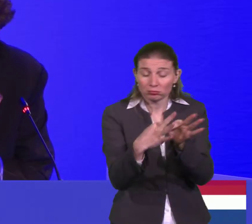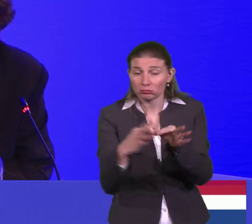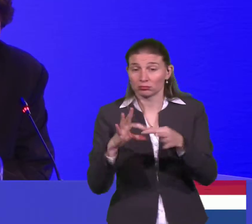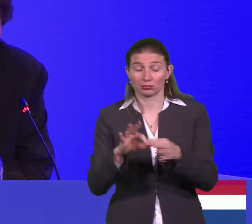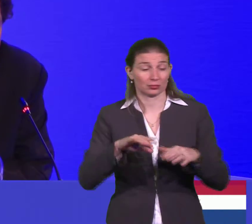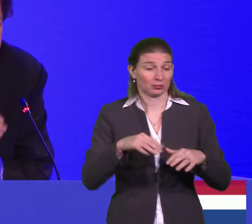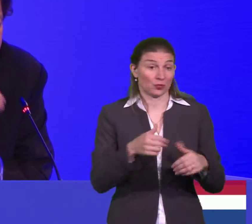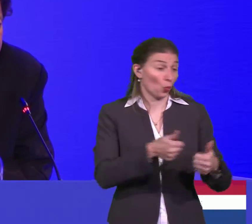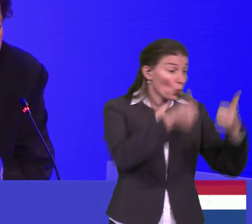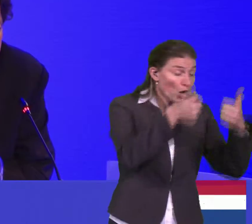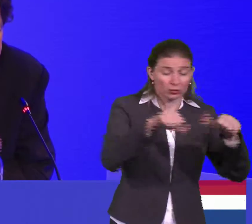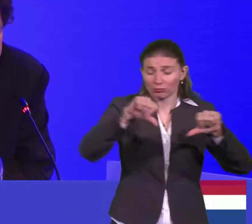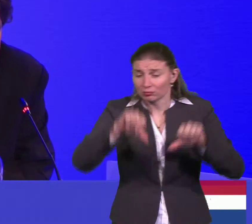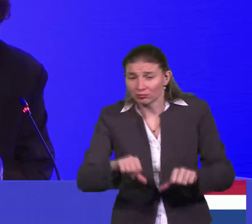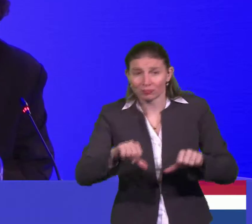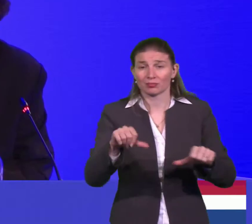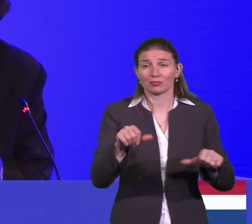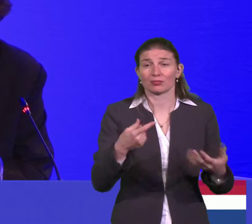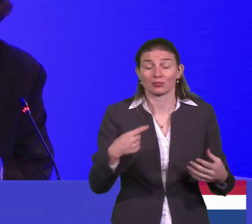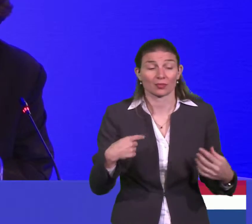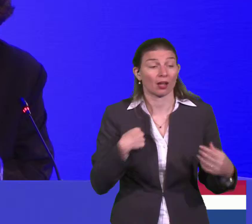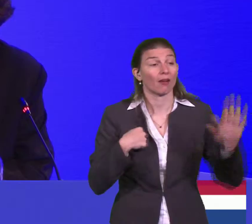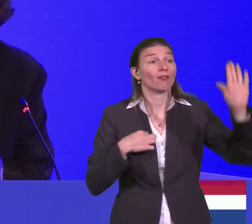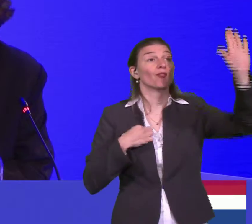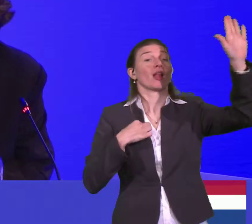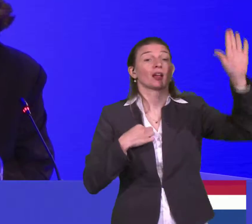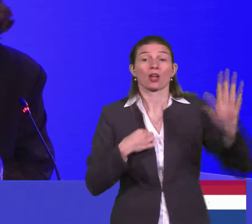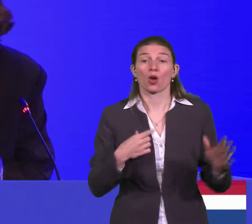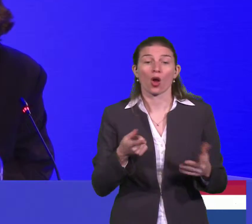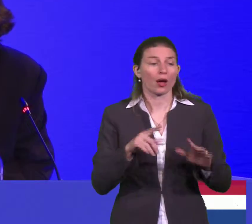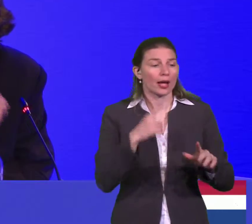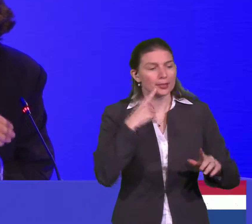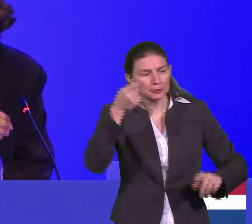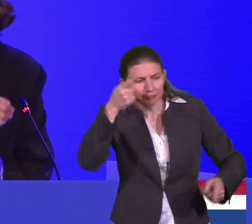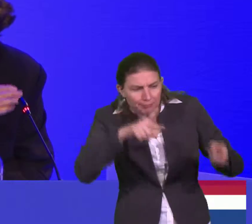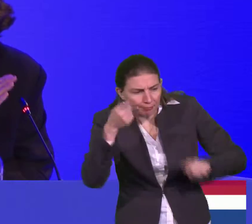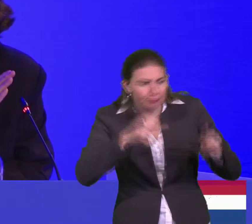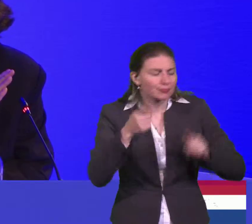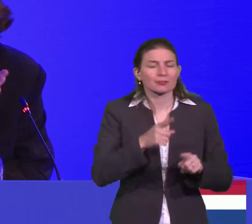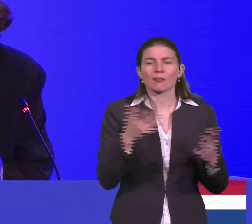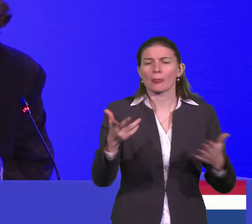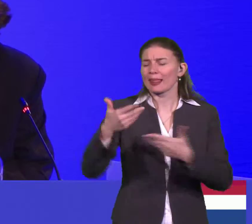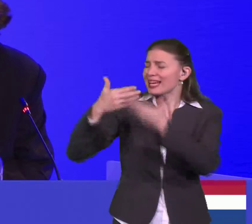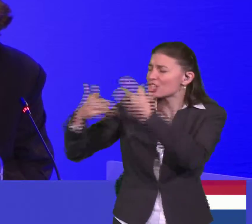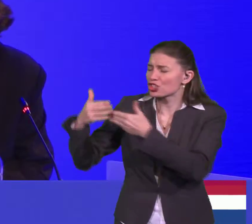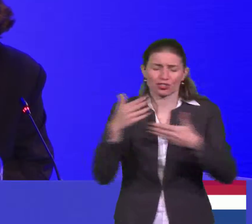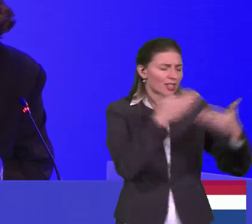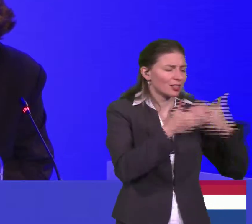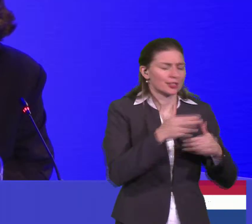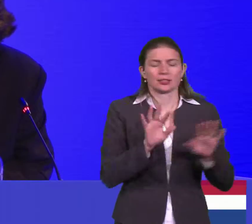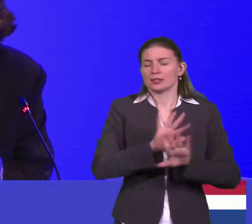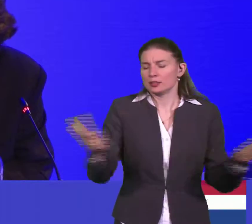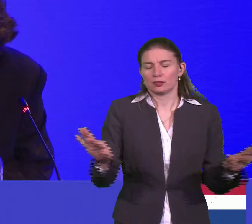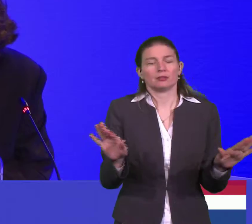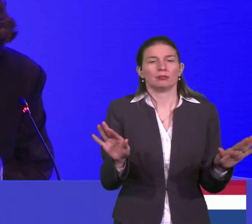if it's voluntary or not, if we can come to a resettlement program, if we take into account that different countries have different histories, it's all fine.